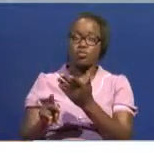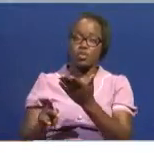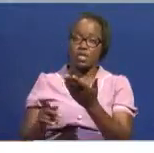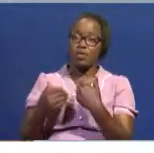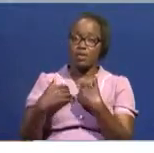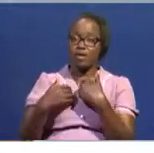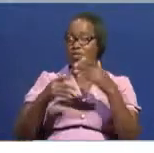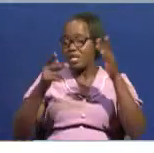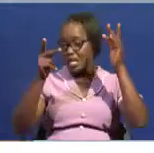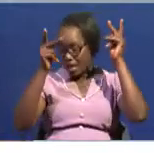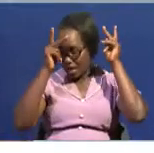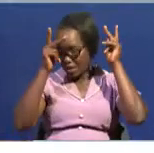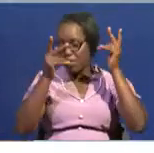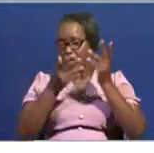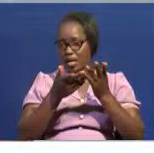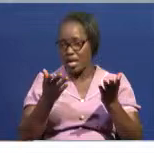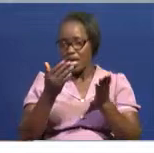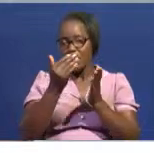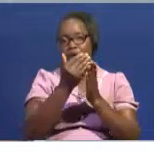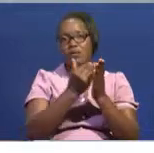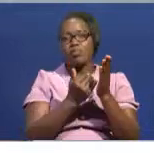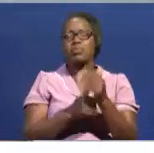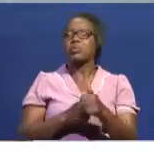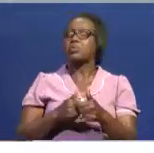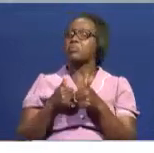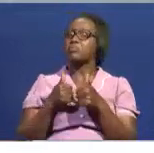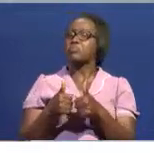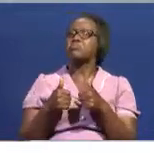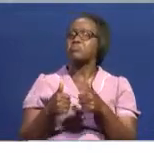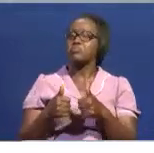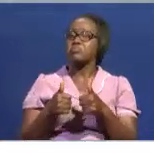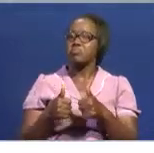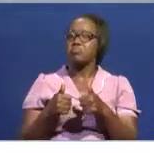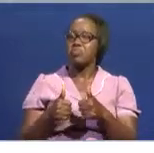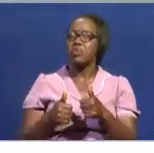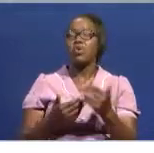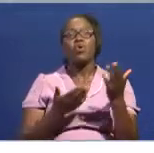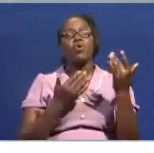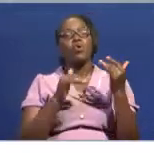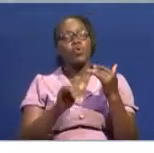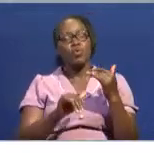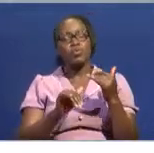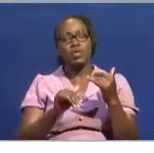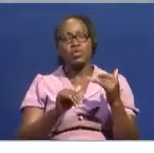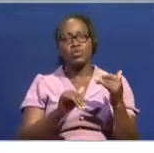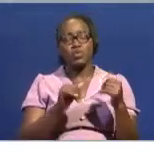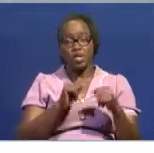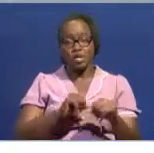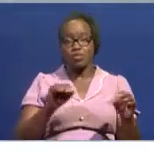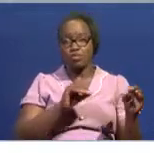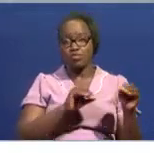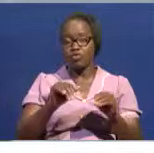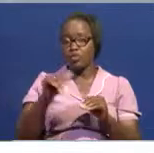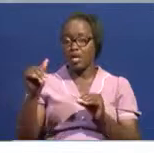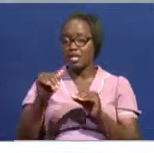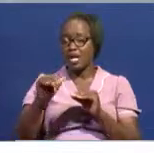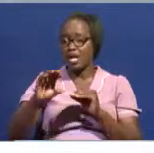in Kakamega. The program is doing very well, and we are also hoping that we are able to move to other